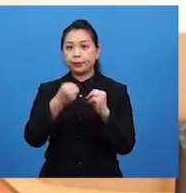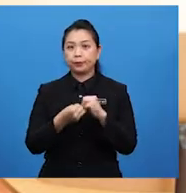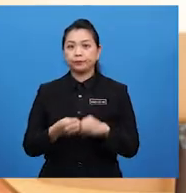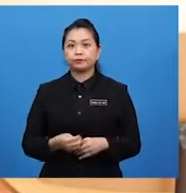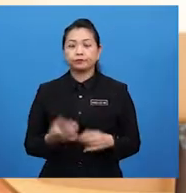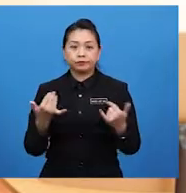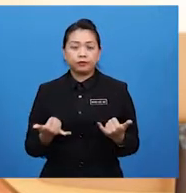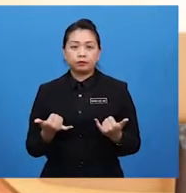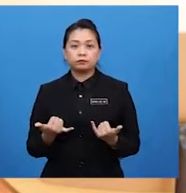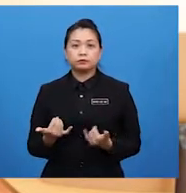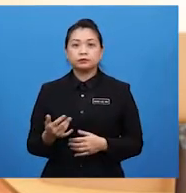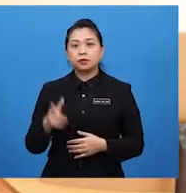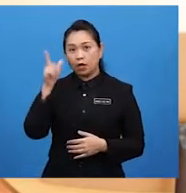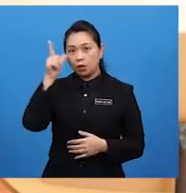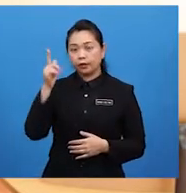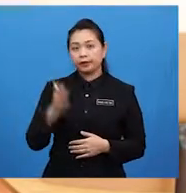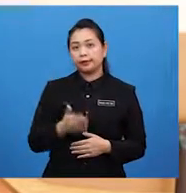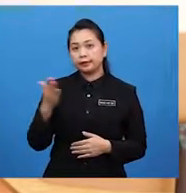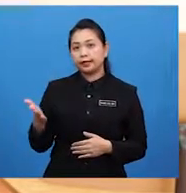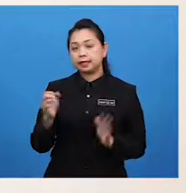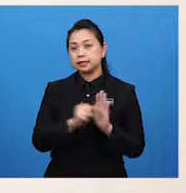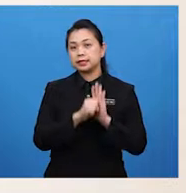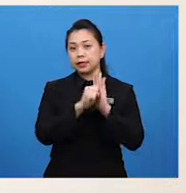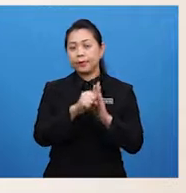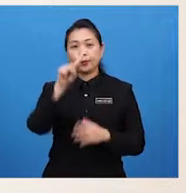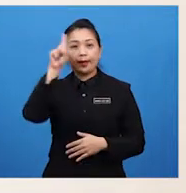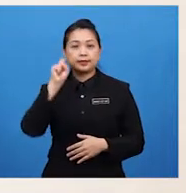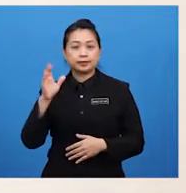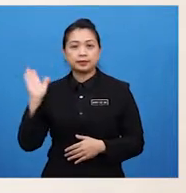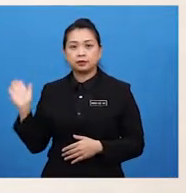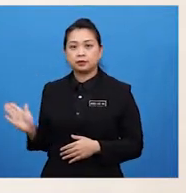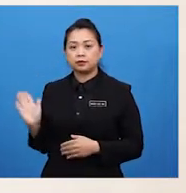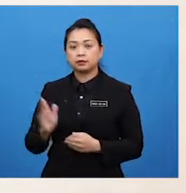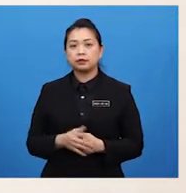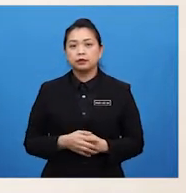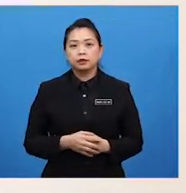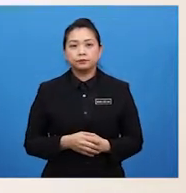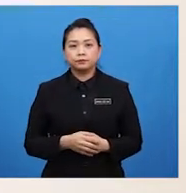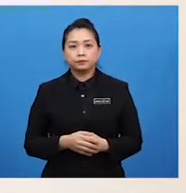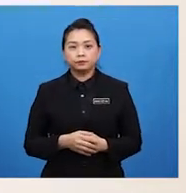Now, let's look at the next sample question.